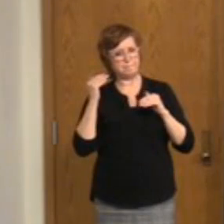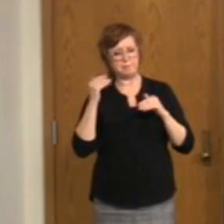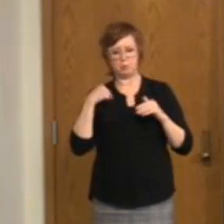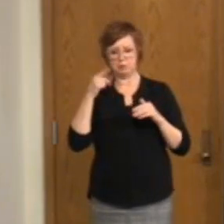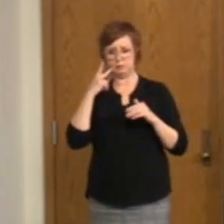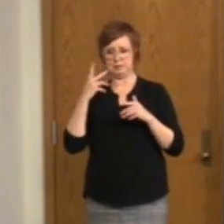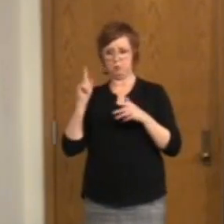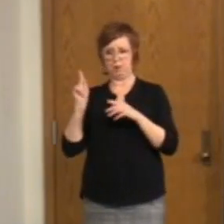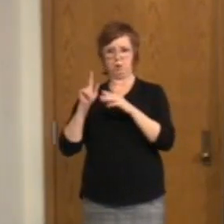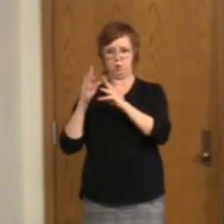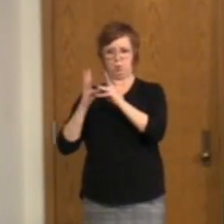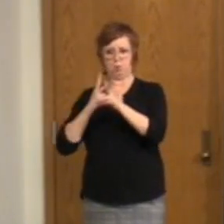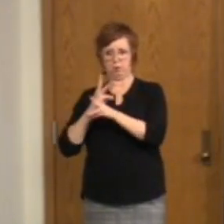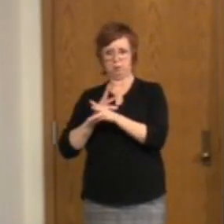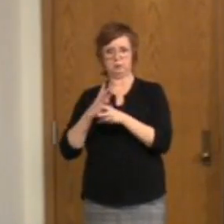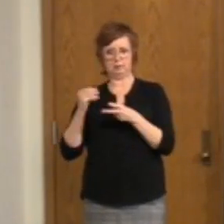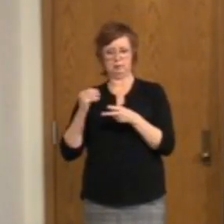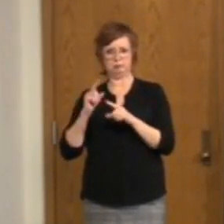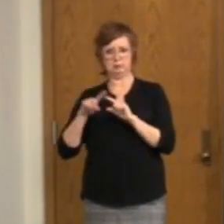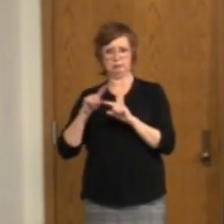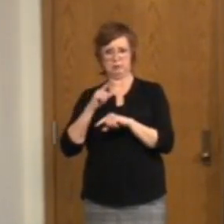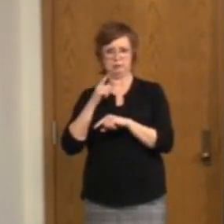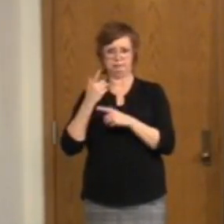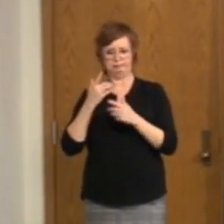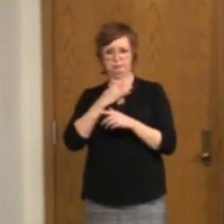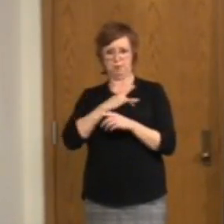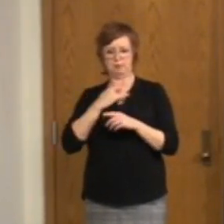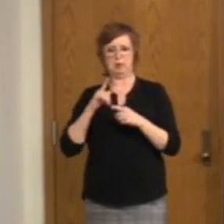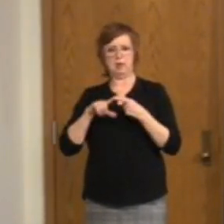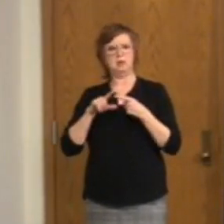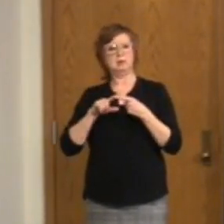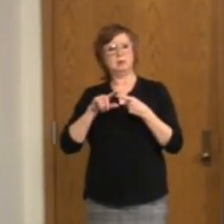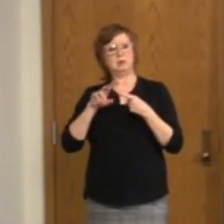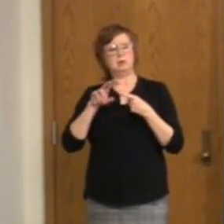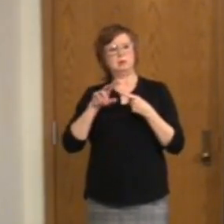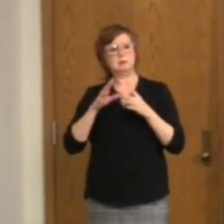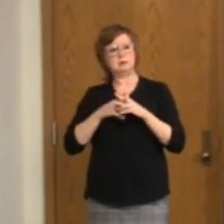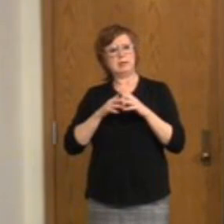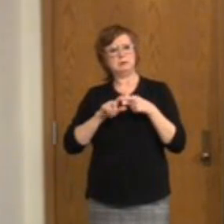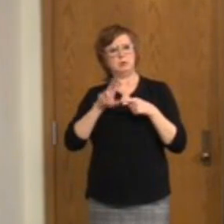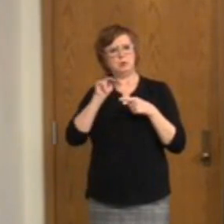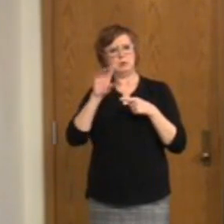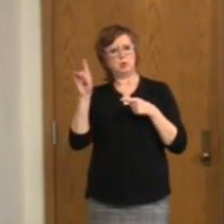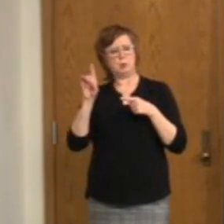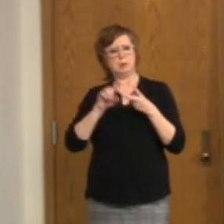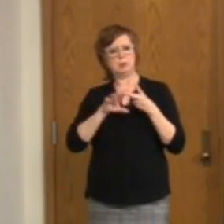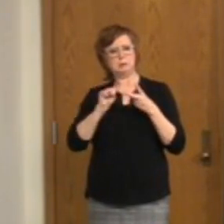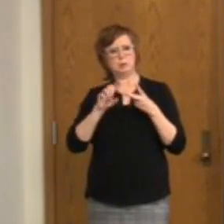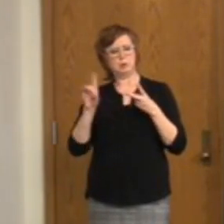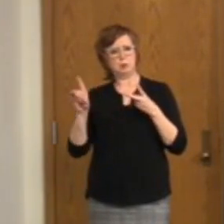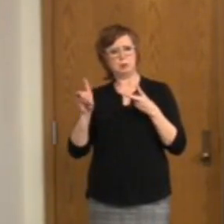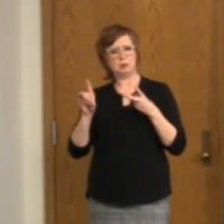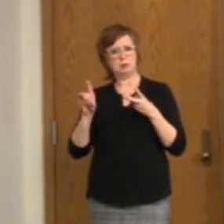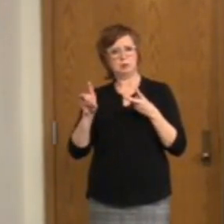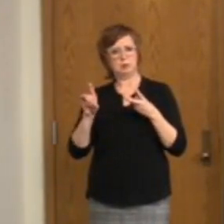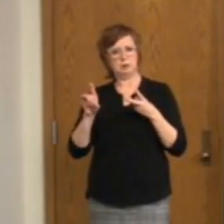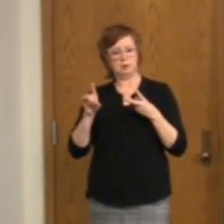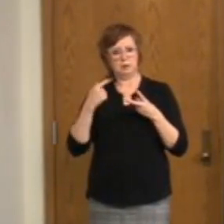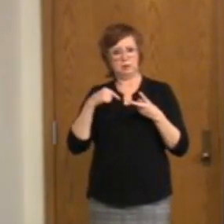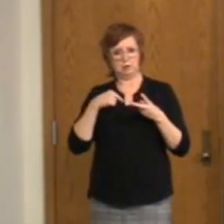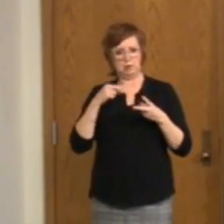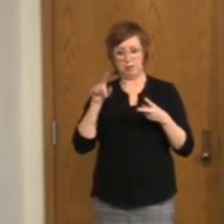world, most close to us, I would South and North Dakota, have had their hospitalizations greatly